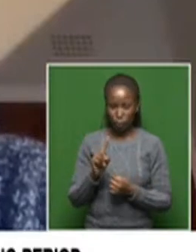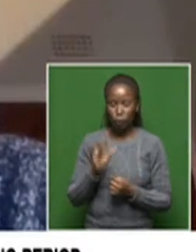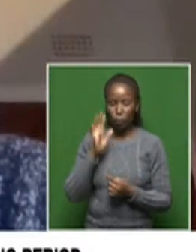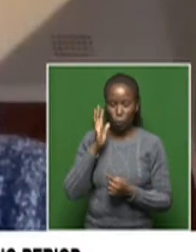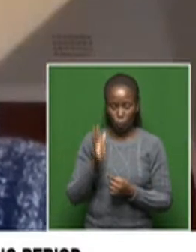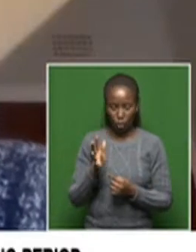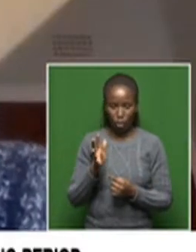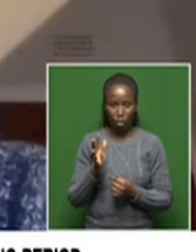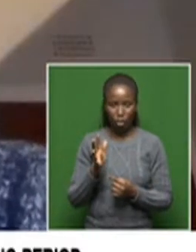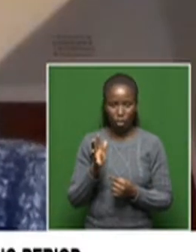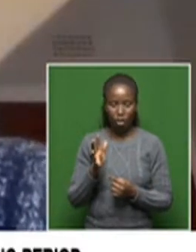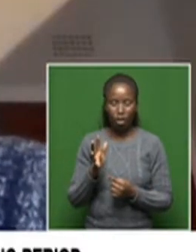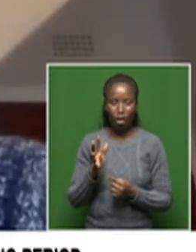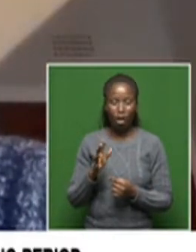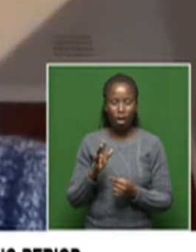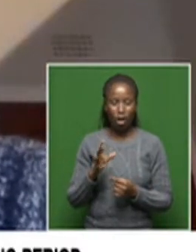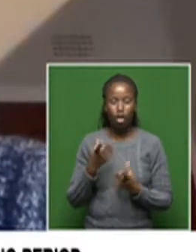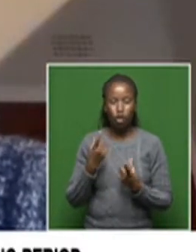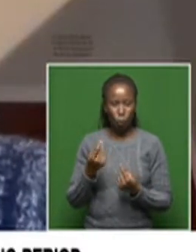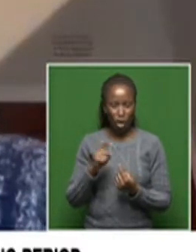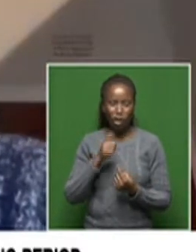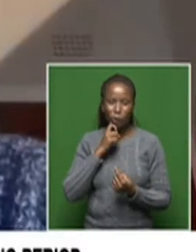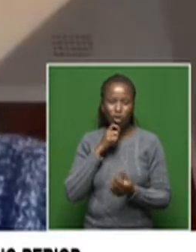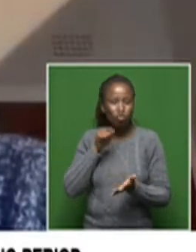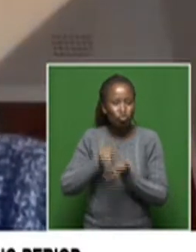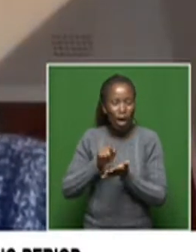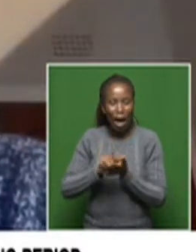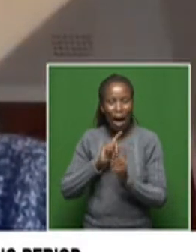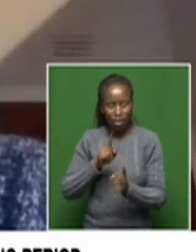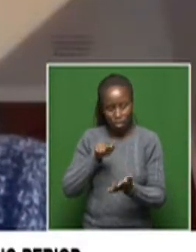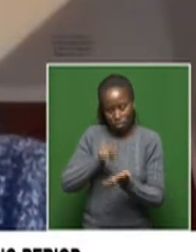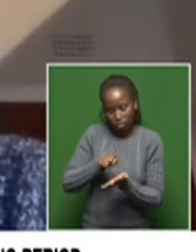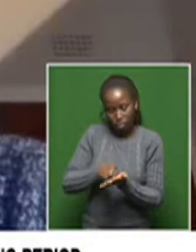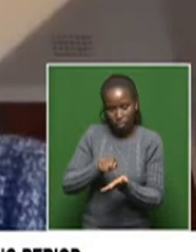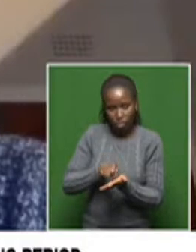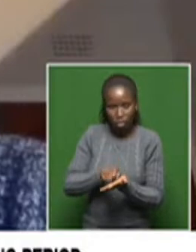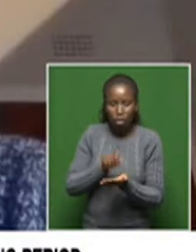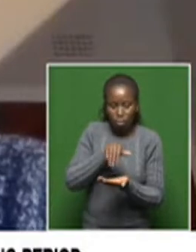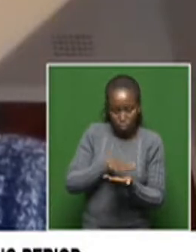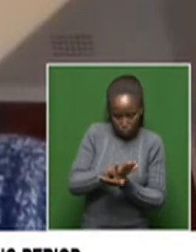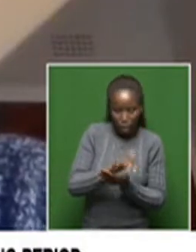manage these with written answers, Dr. Pillay, and we'll also see how else we can